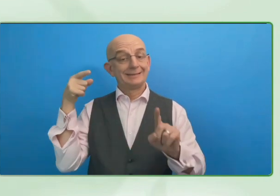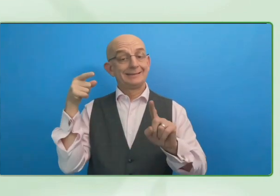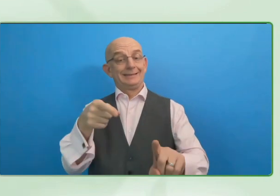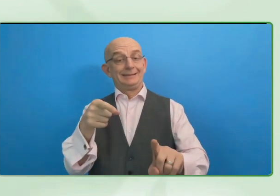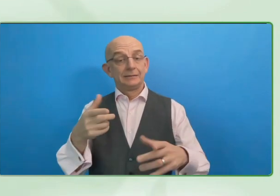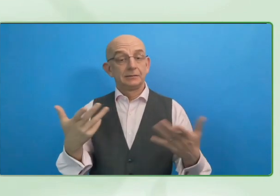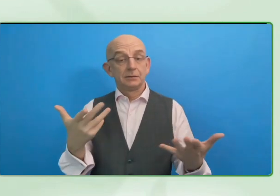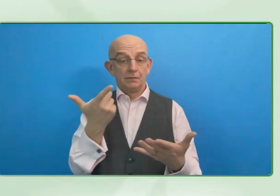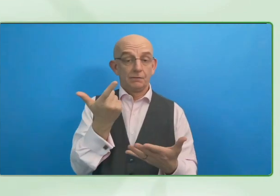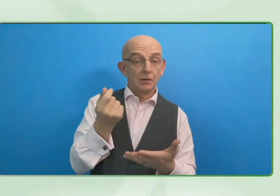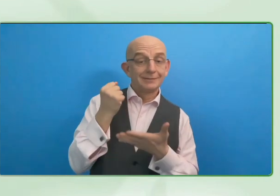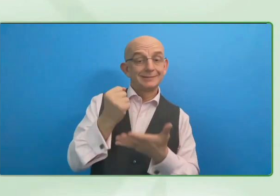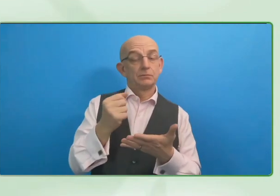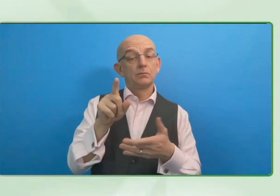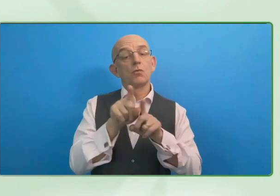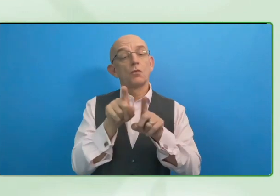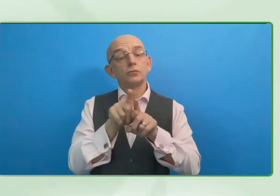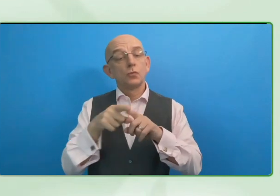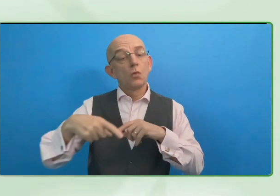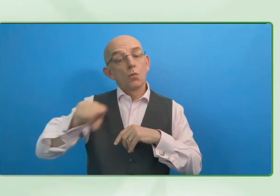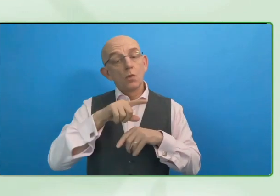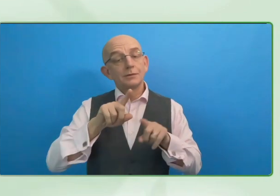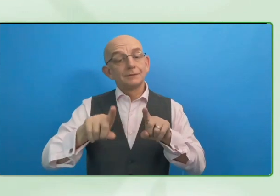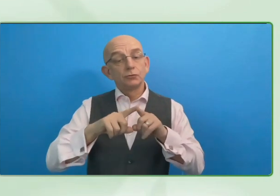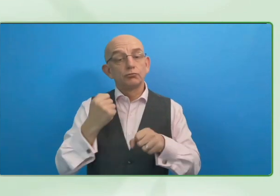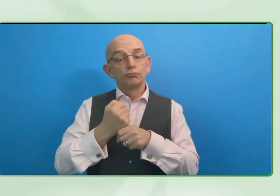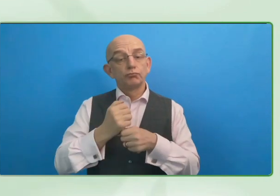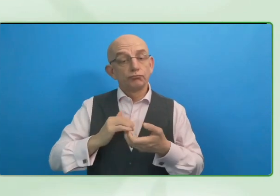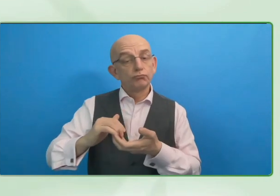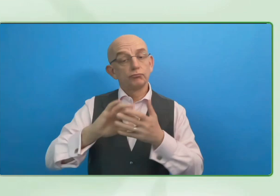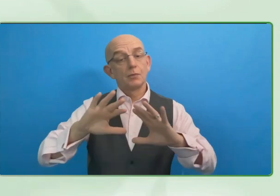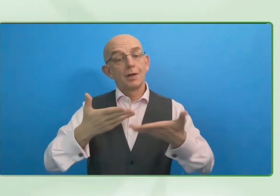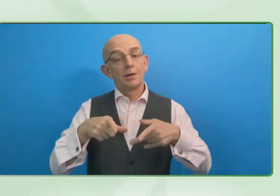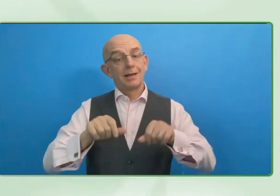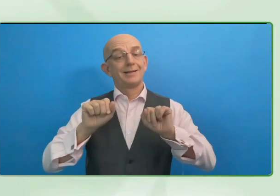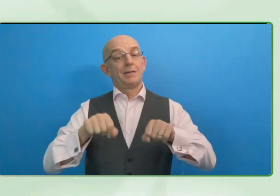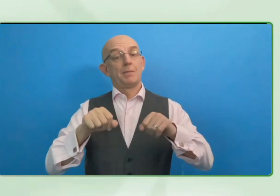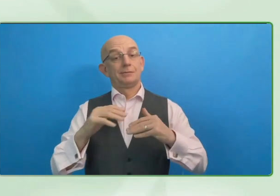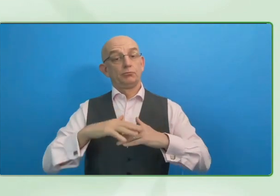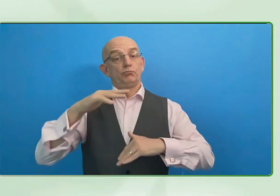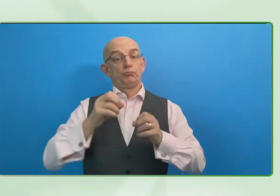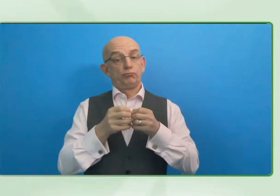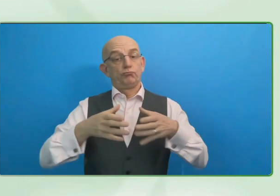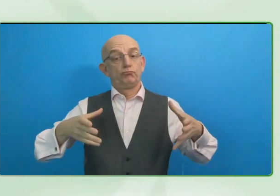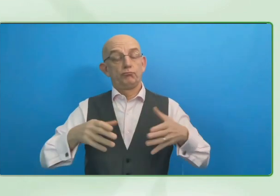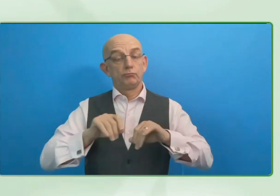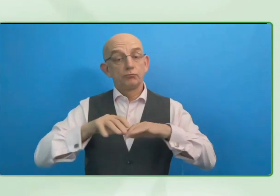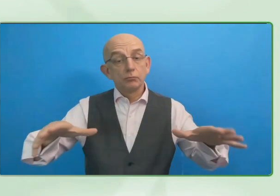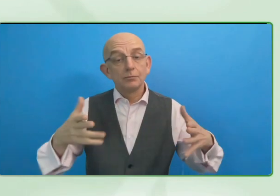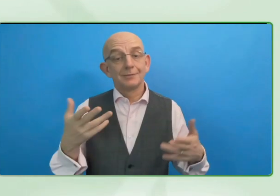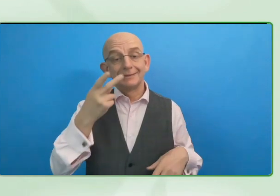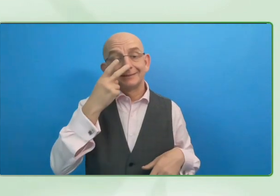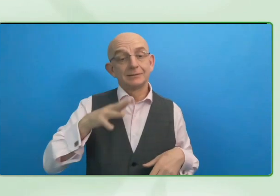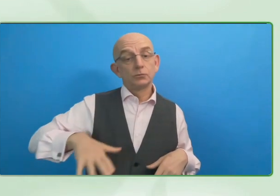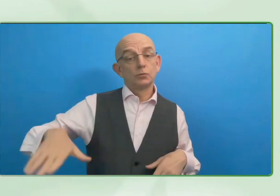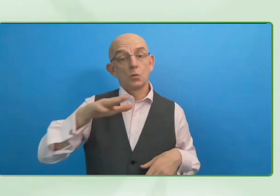how to utilize that technology, how to integrate that AI solutions in with the corporate sector, and